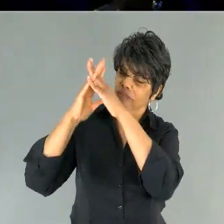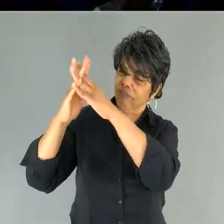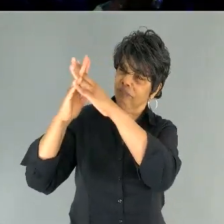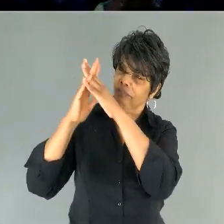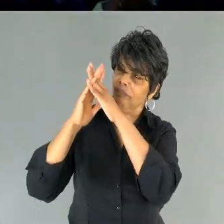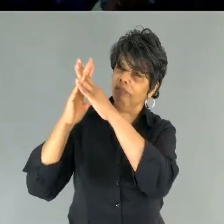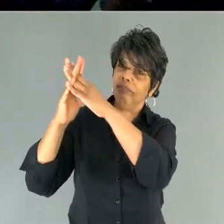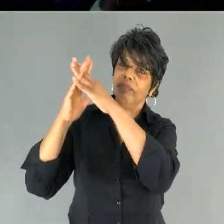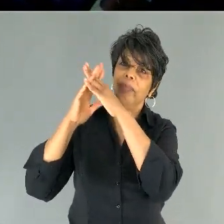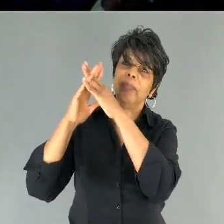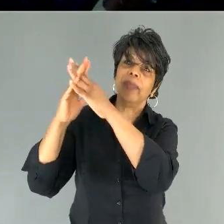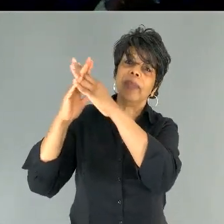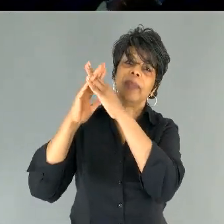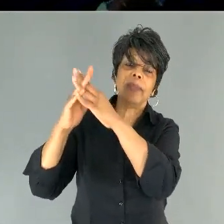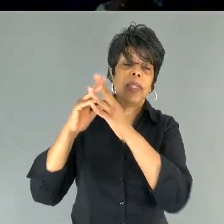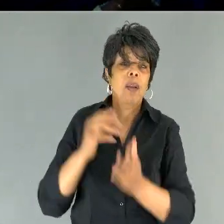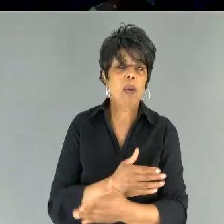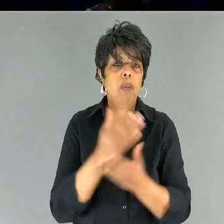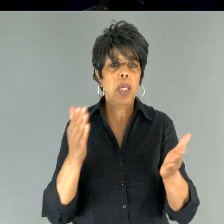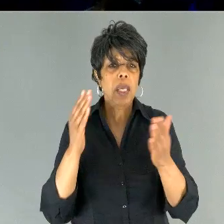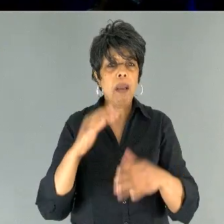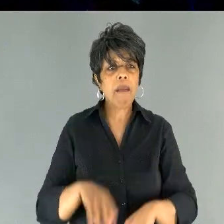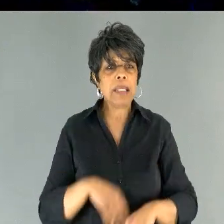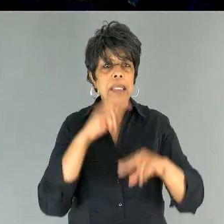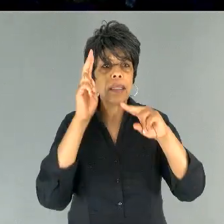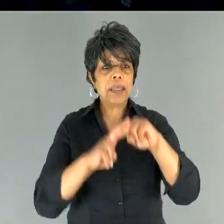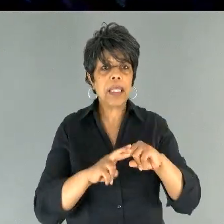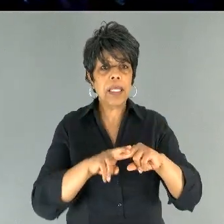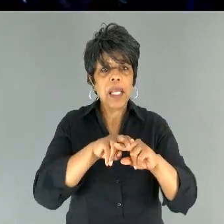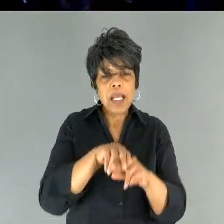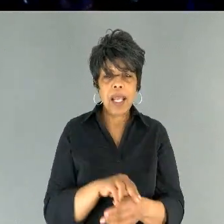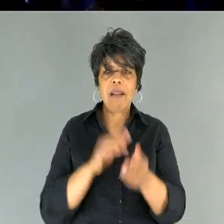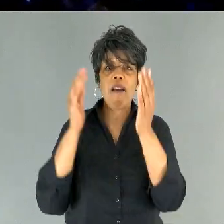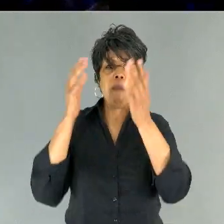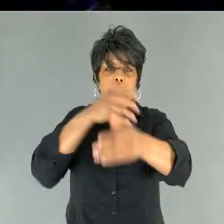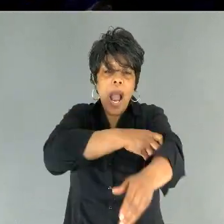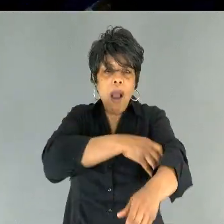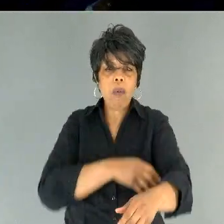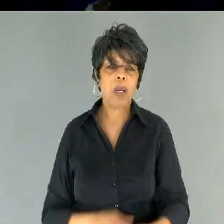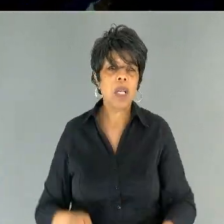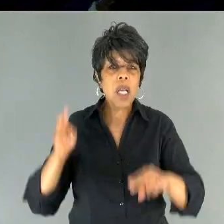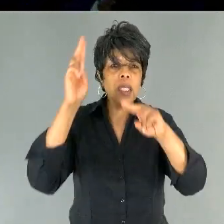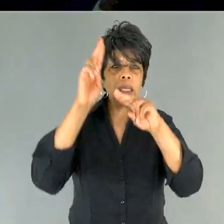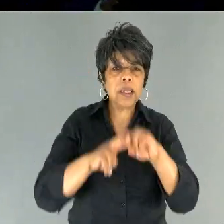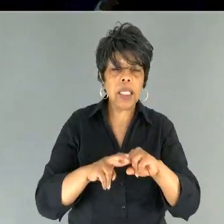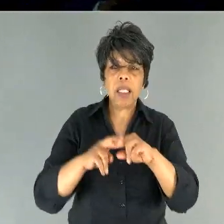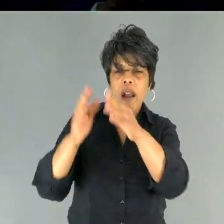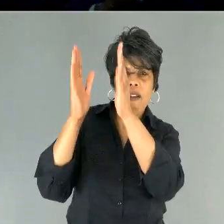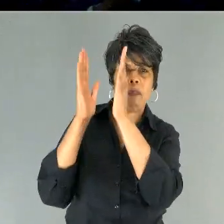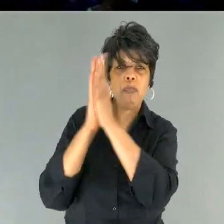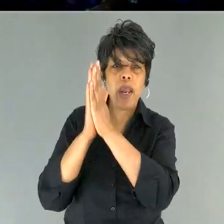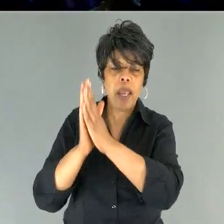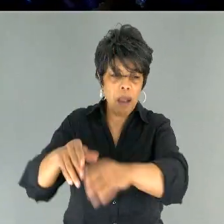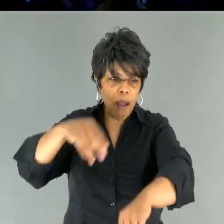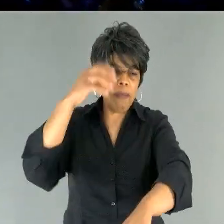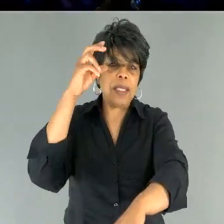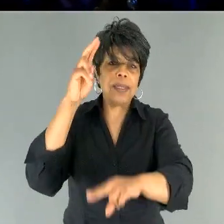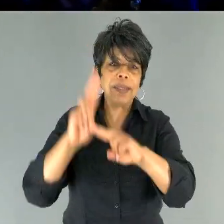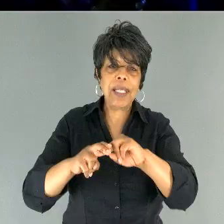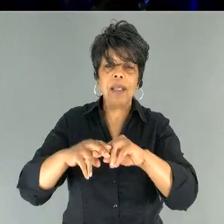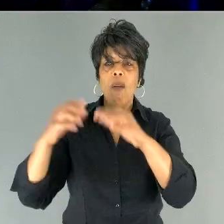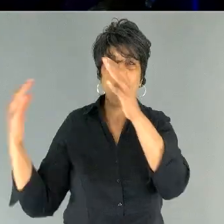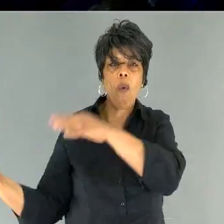Intercessor. We're in the seat of a prayer warrior. We're in the middle. We're calling